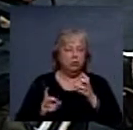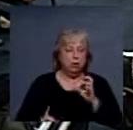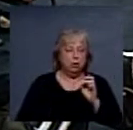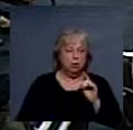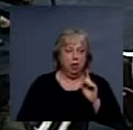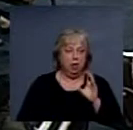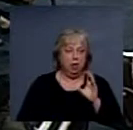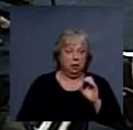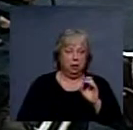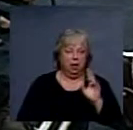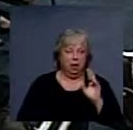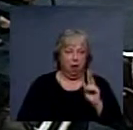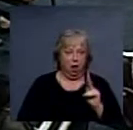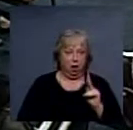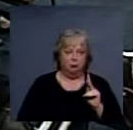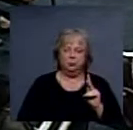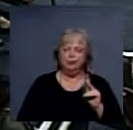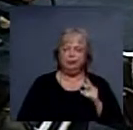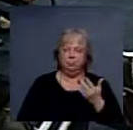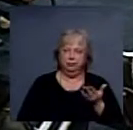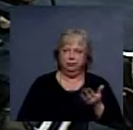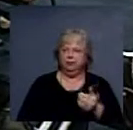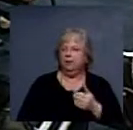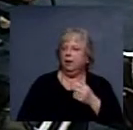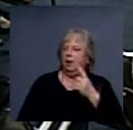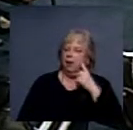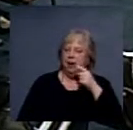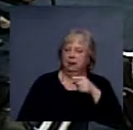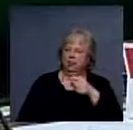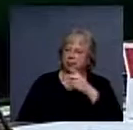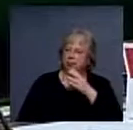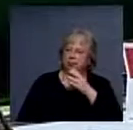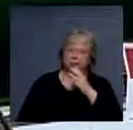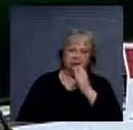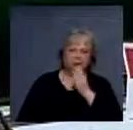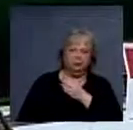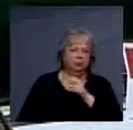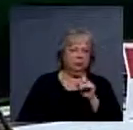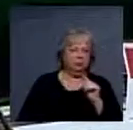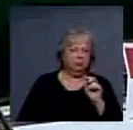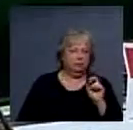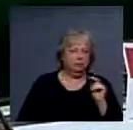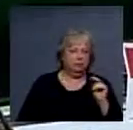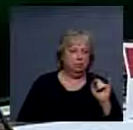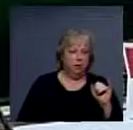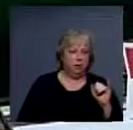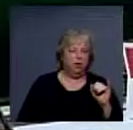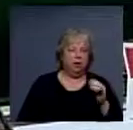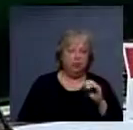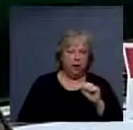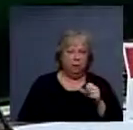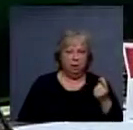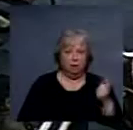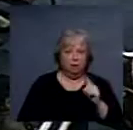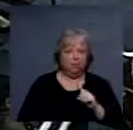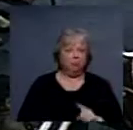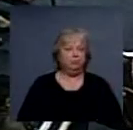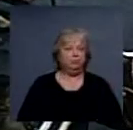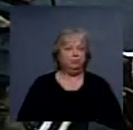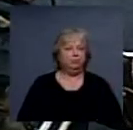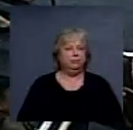you're recognized. I think this is for Tony. Mr. Moore, if Mr. Babinski could come forward, please.